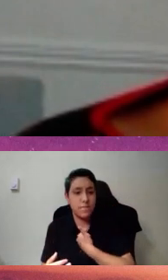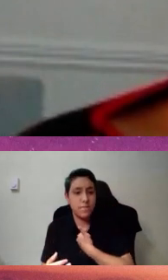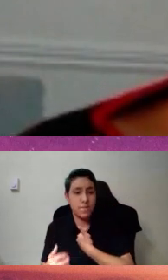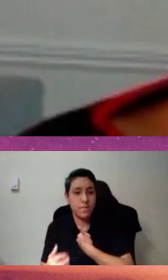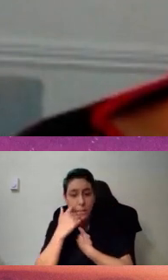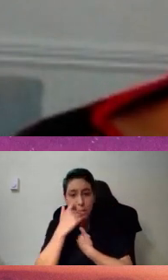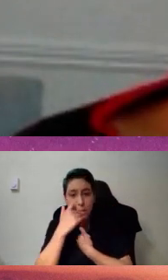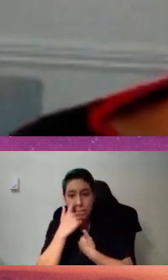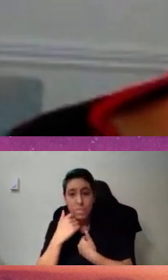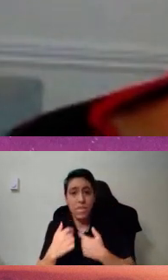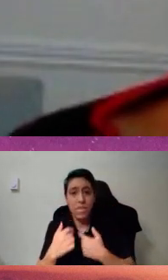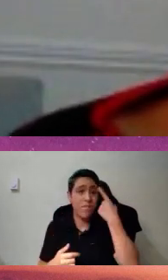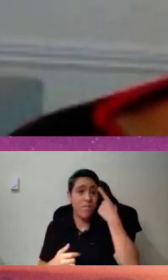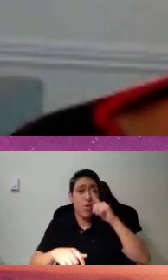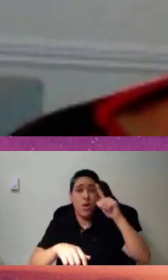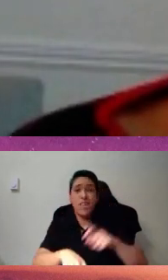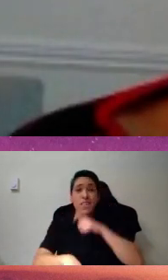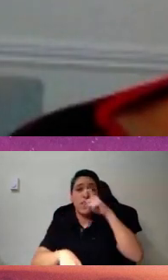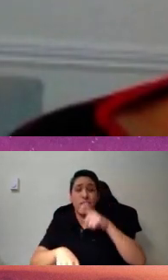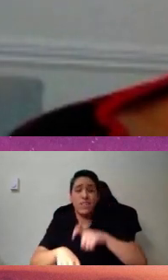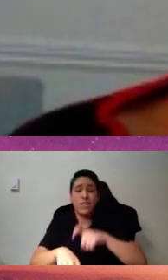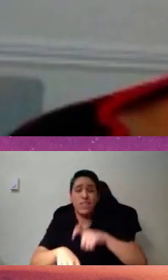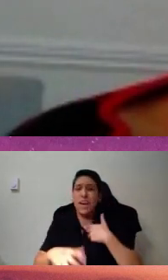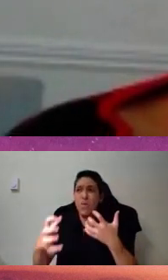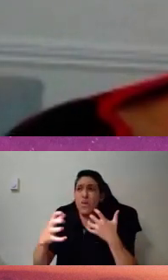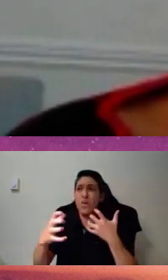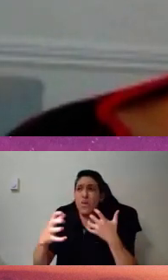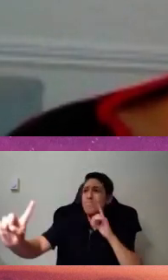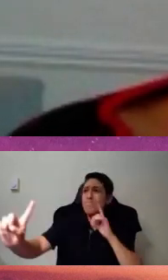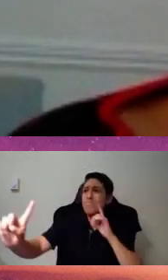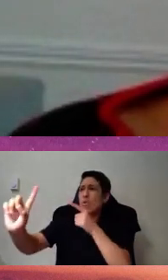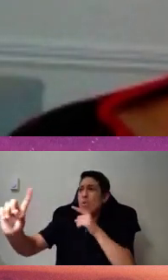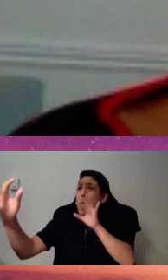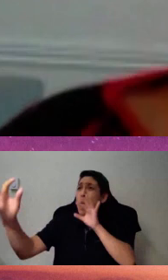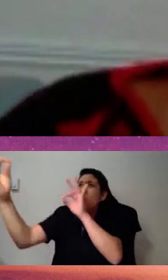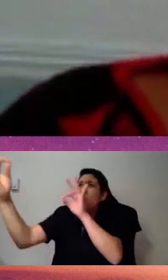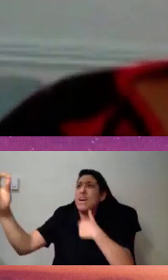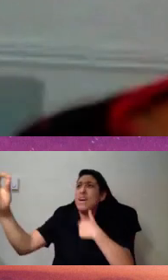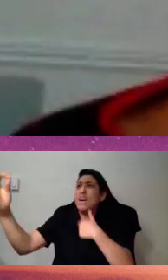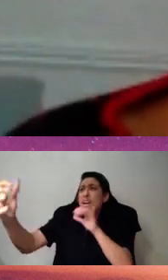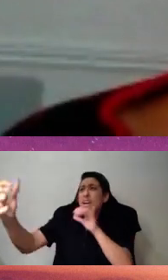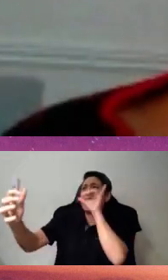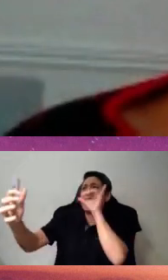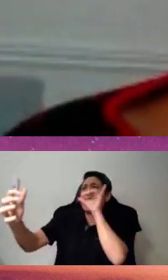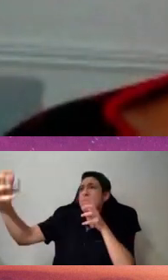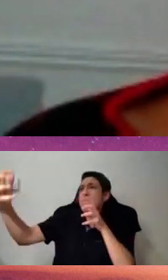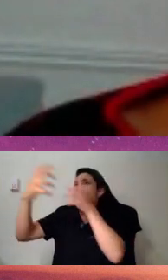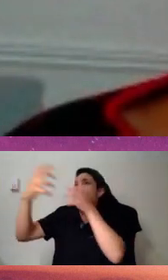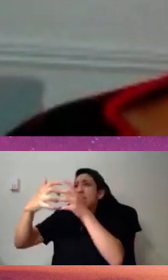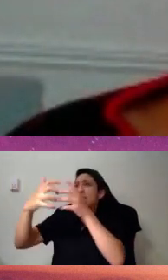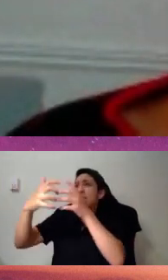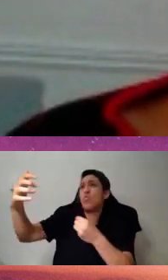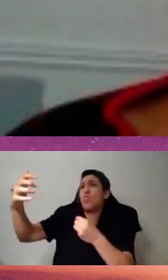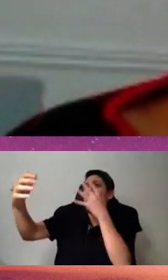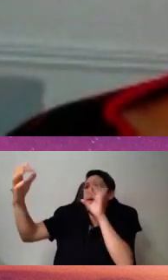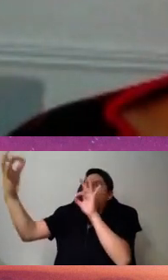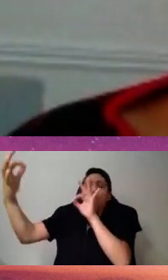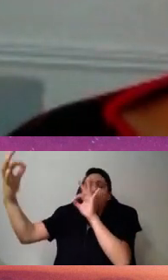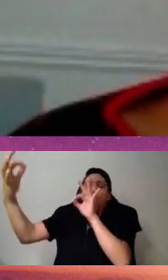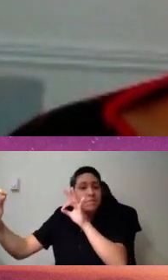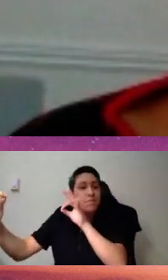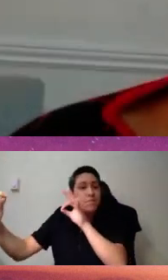striving to be perfect in every aspect of my life. But the truth is, you can't. And